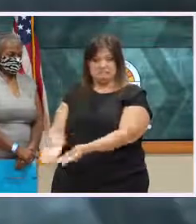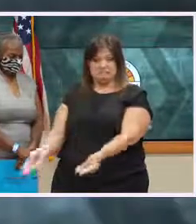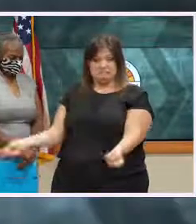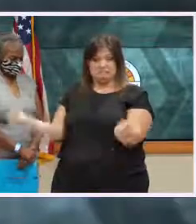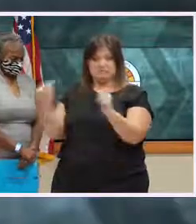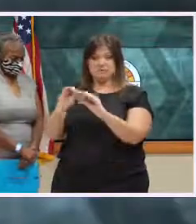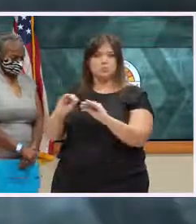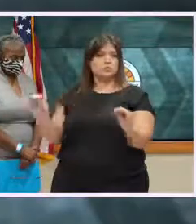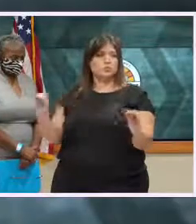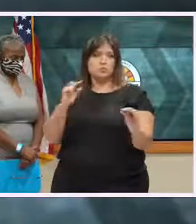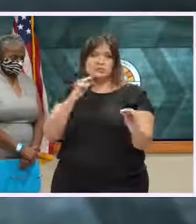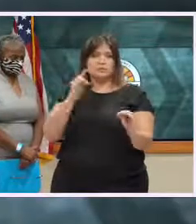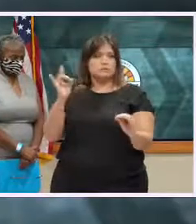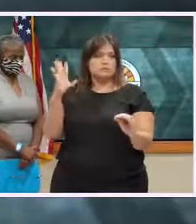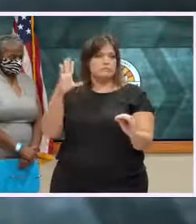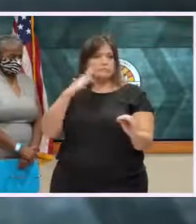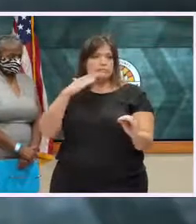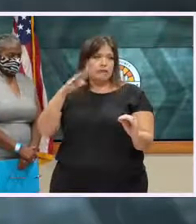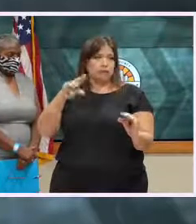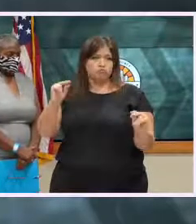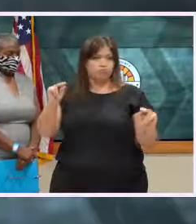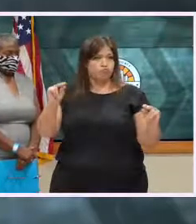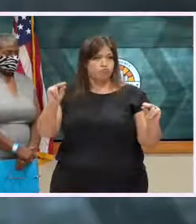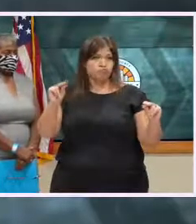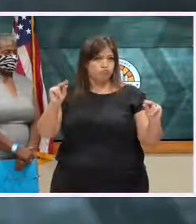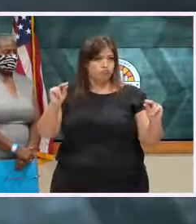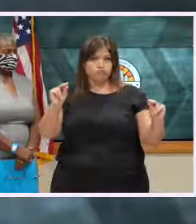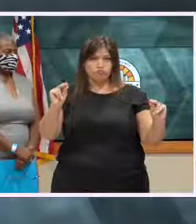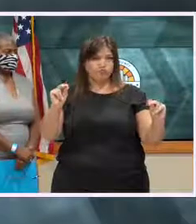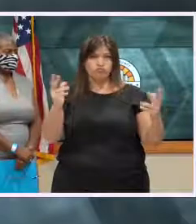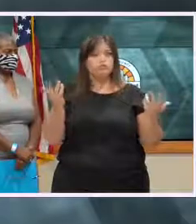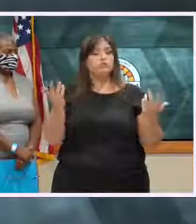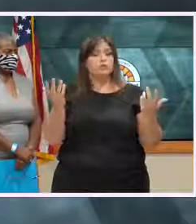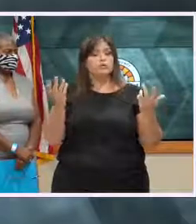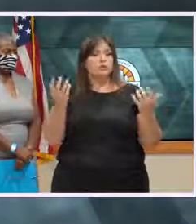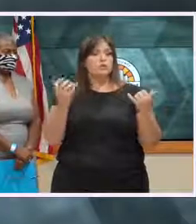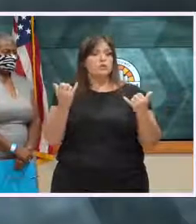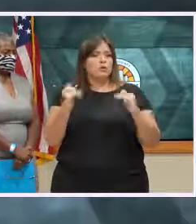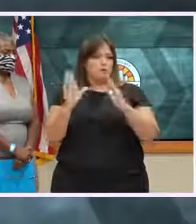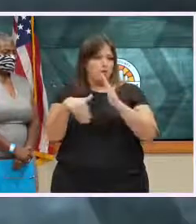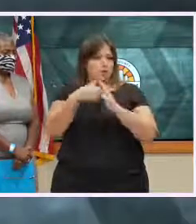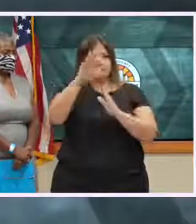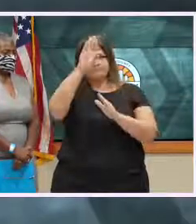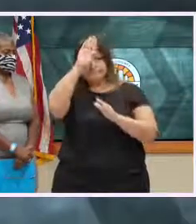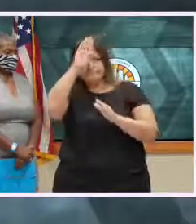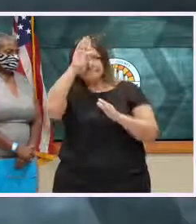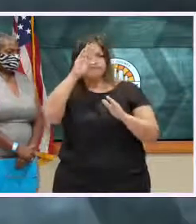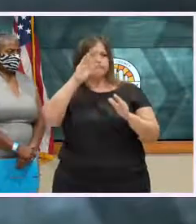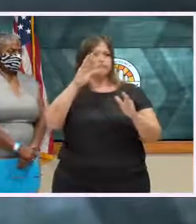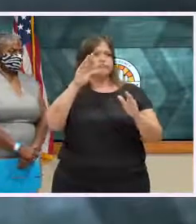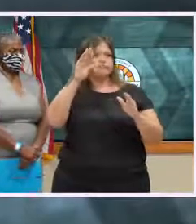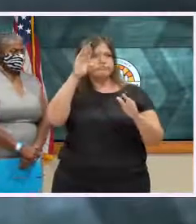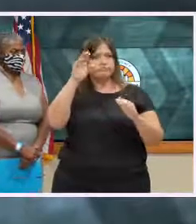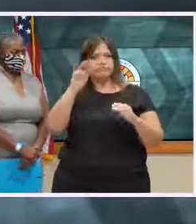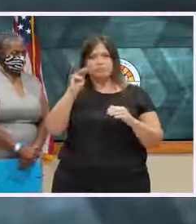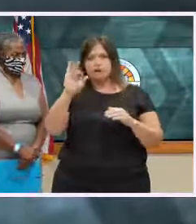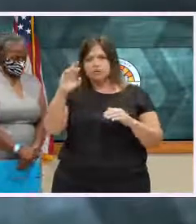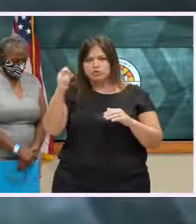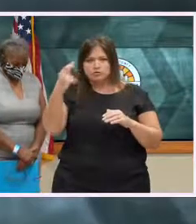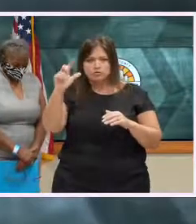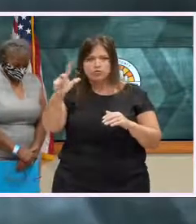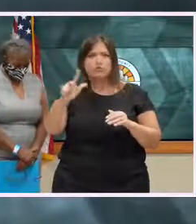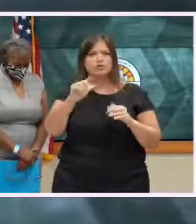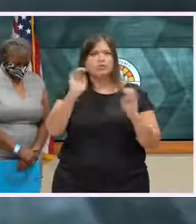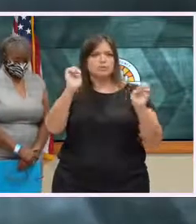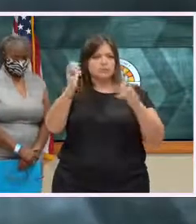causing a major issue. So now all of our first responders, fire marshal's office, emergency management